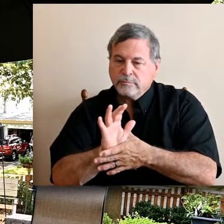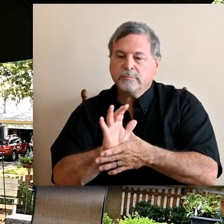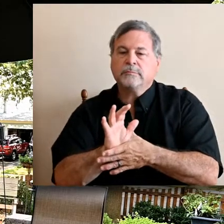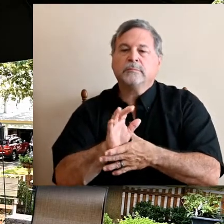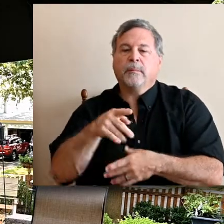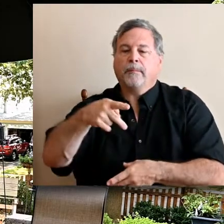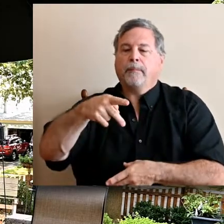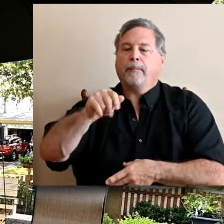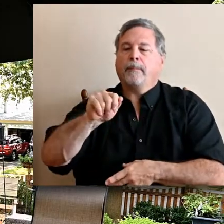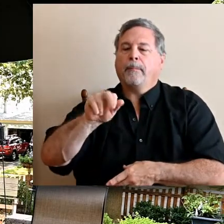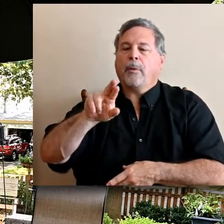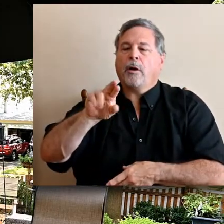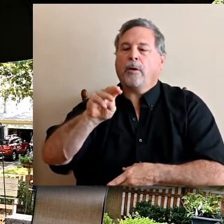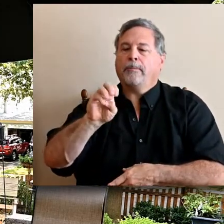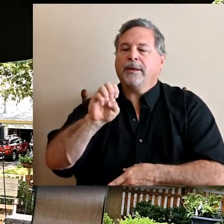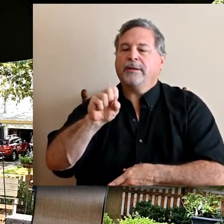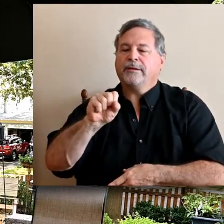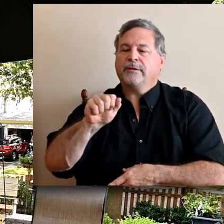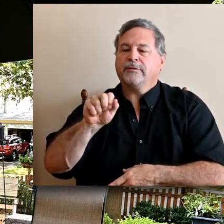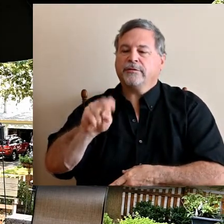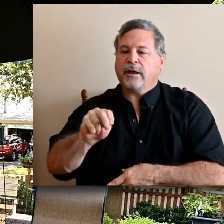Parmesan-reggiano and your